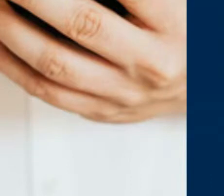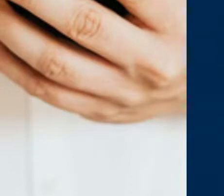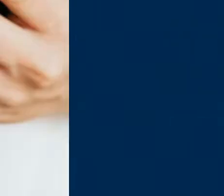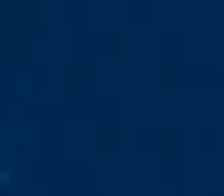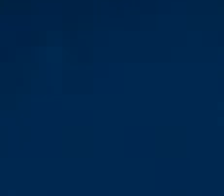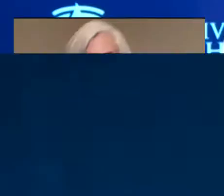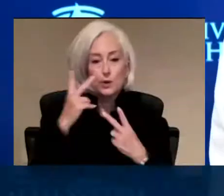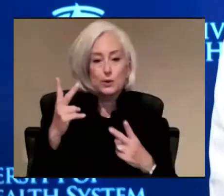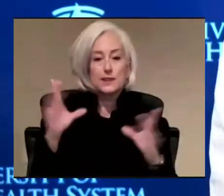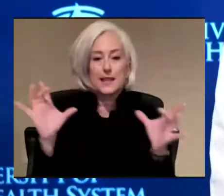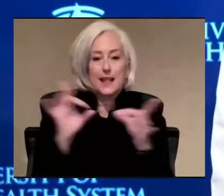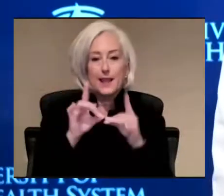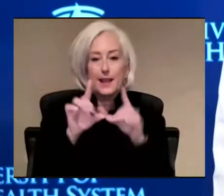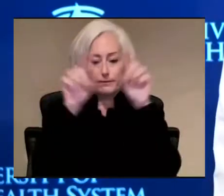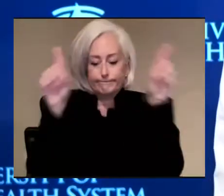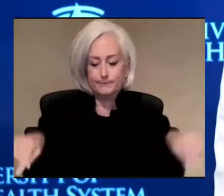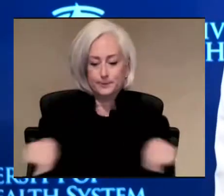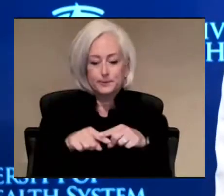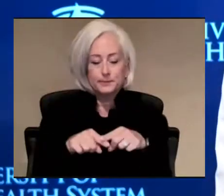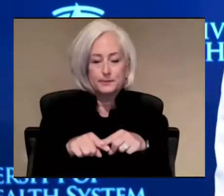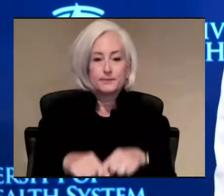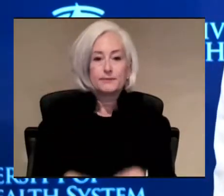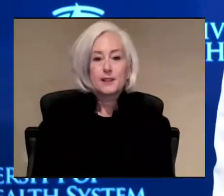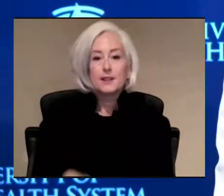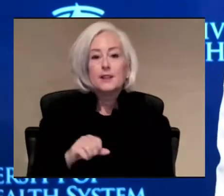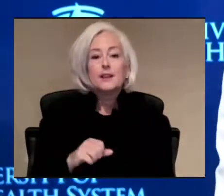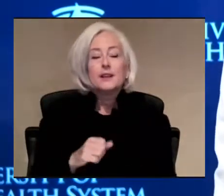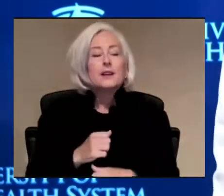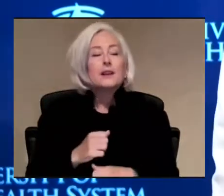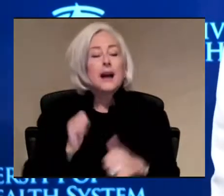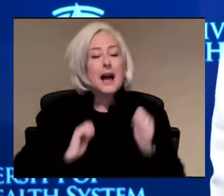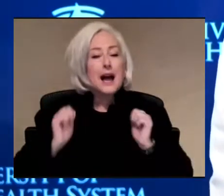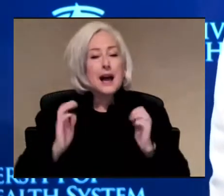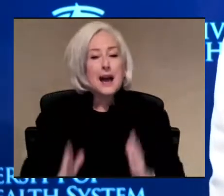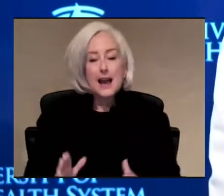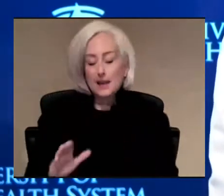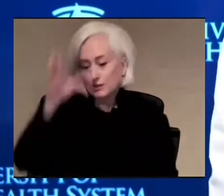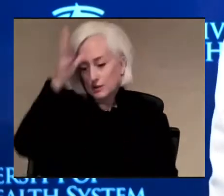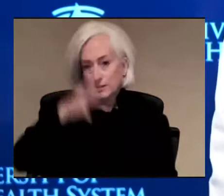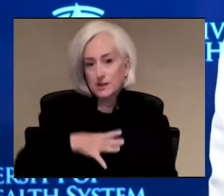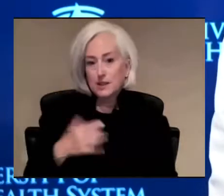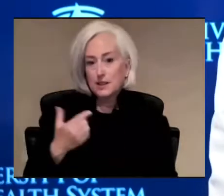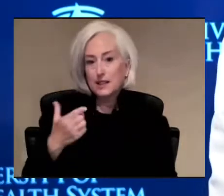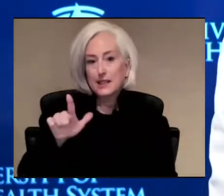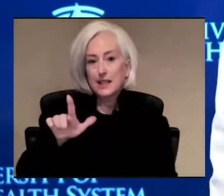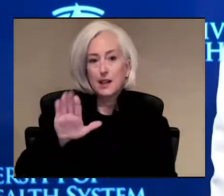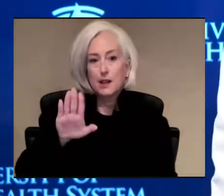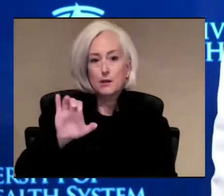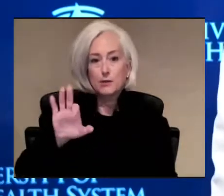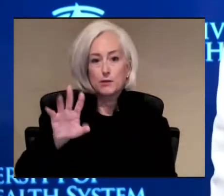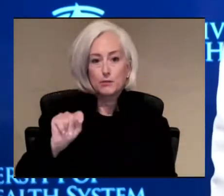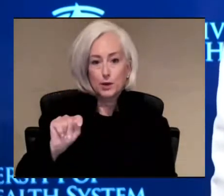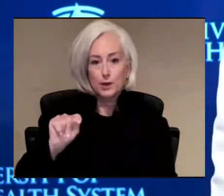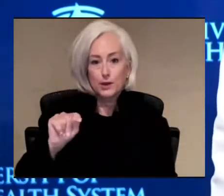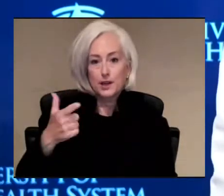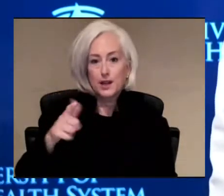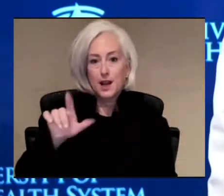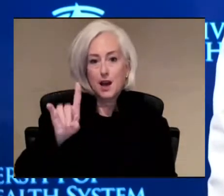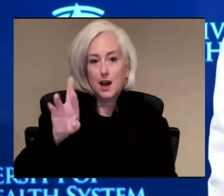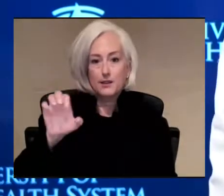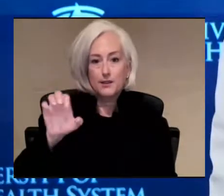First this morning, beloved comedian and actor Gilbert Gottfried died yesterday at the age of 67. He had a rare genetic disorder. You probably have never heard